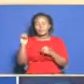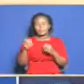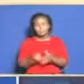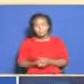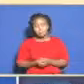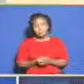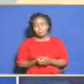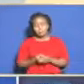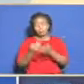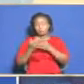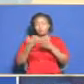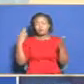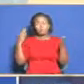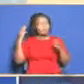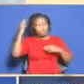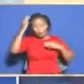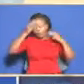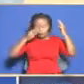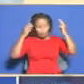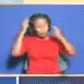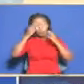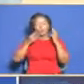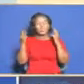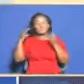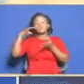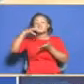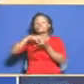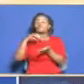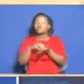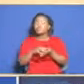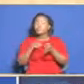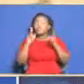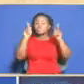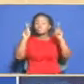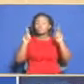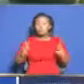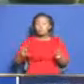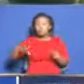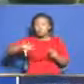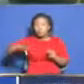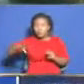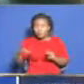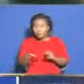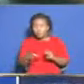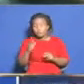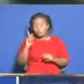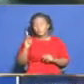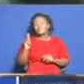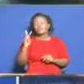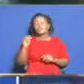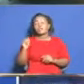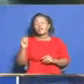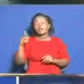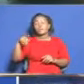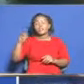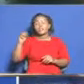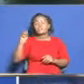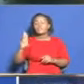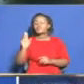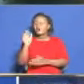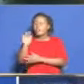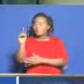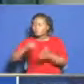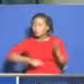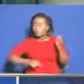Amid a worrying trend of COVID-19 situation in Kisumu County, the KMPDU Nyanza leadership is calling upon the